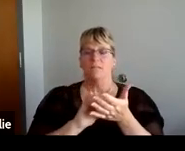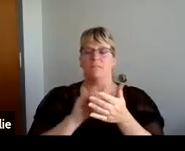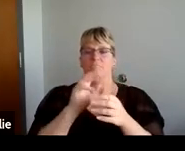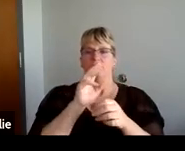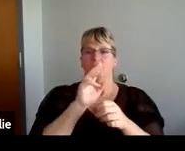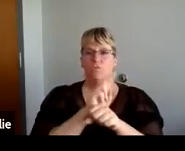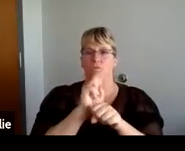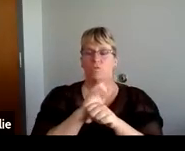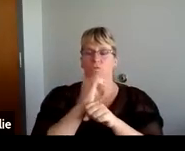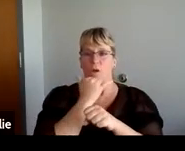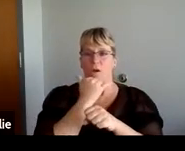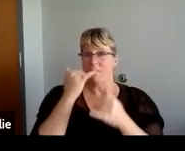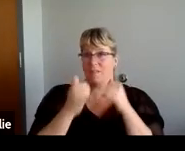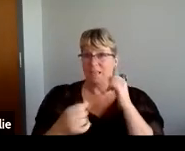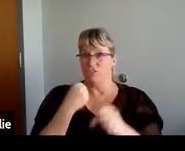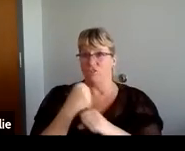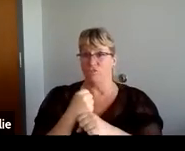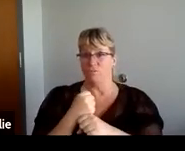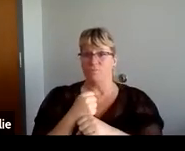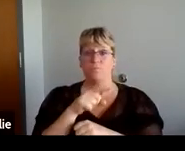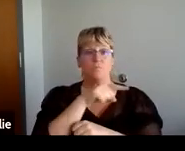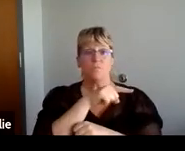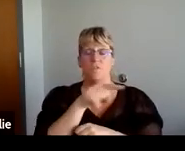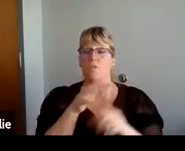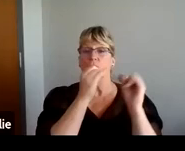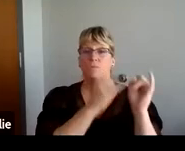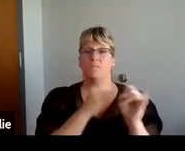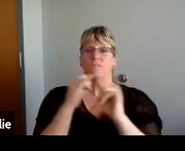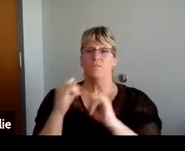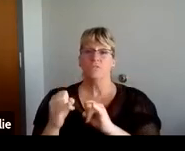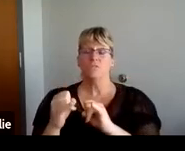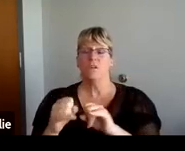year. And of those individuals, about